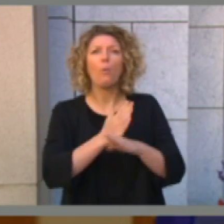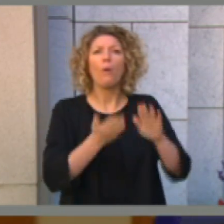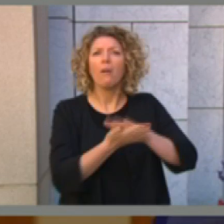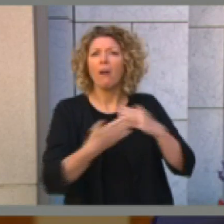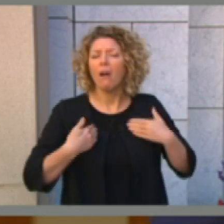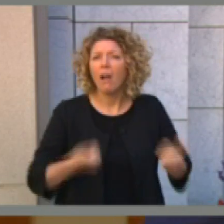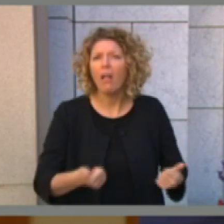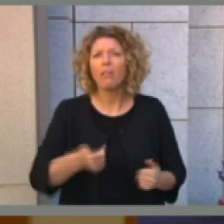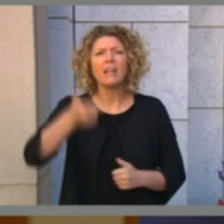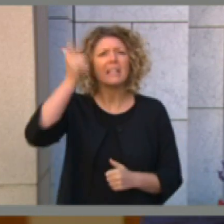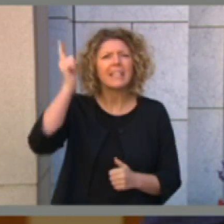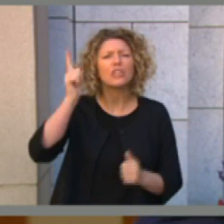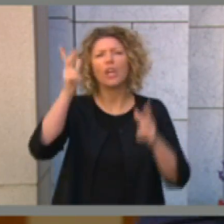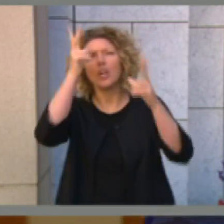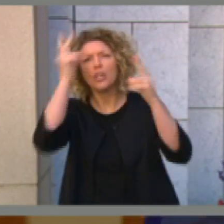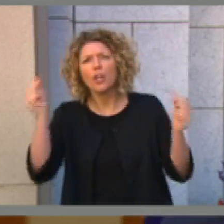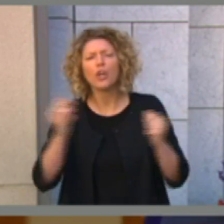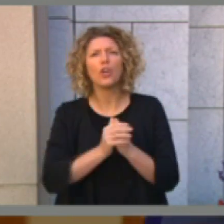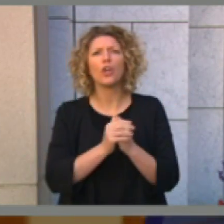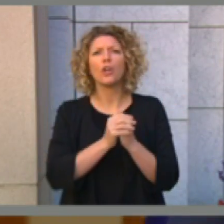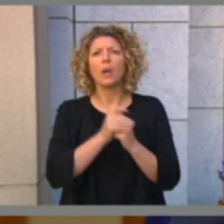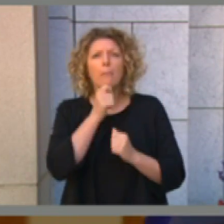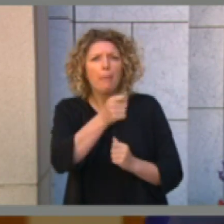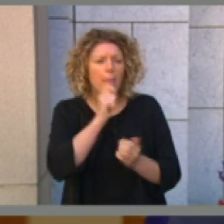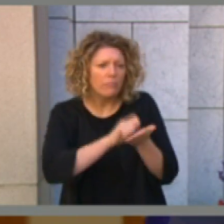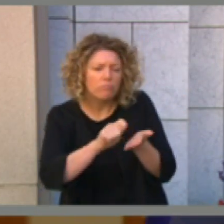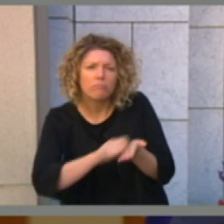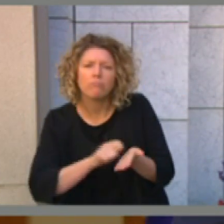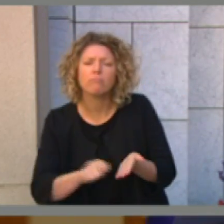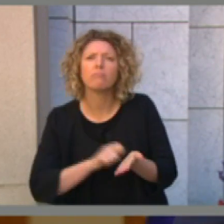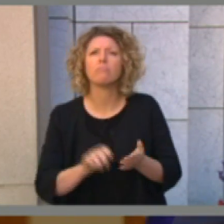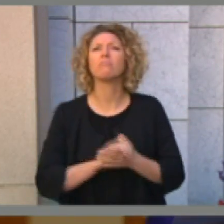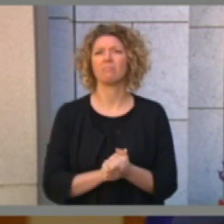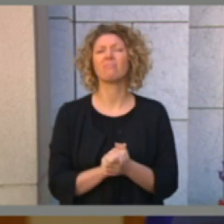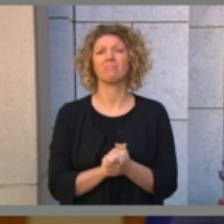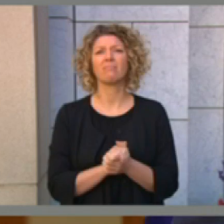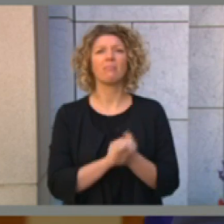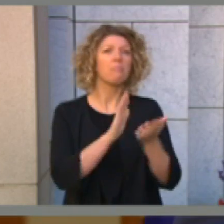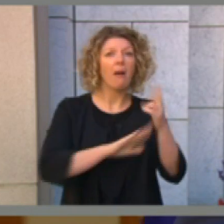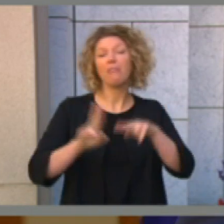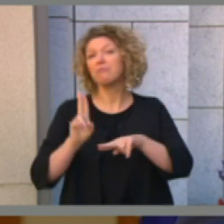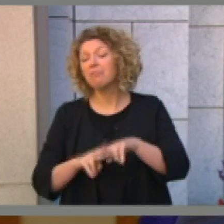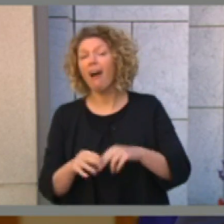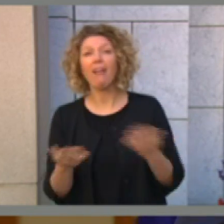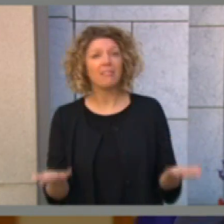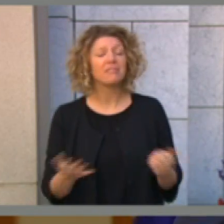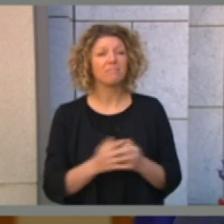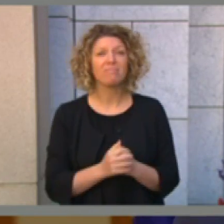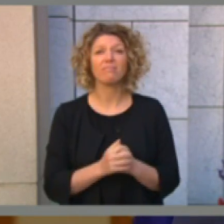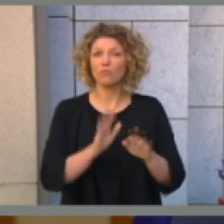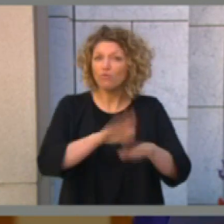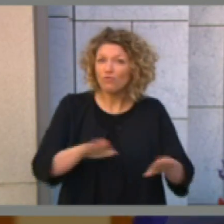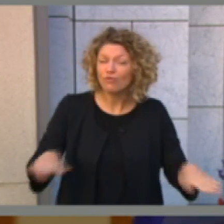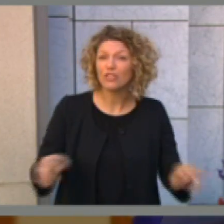teachers, nurses, journalists, broadcasters, mums, dads,